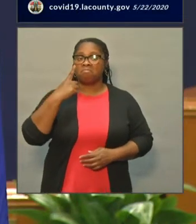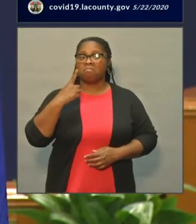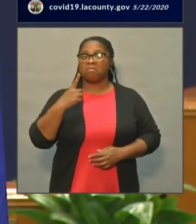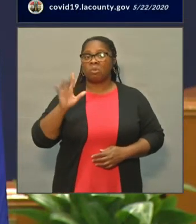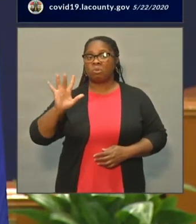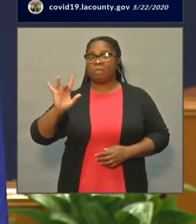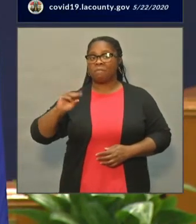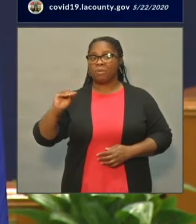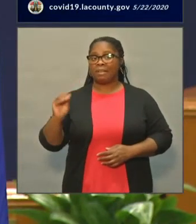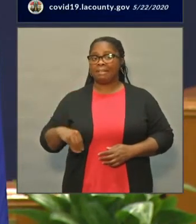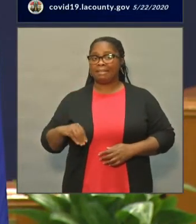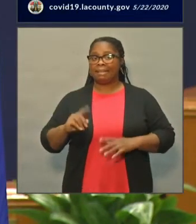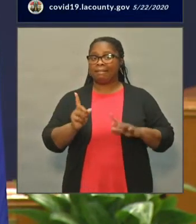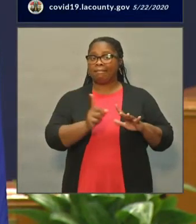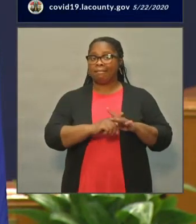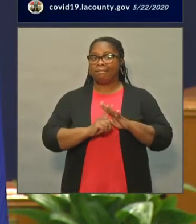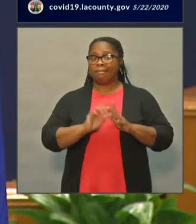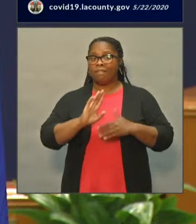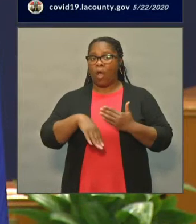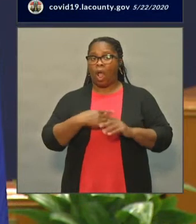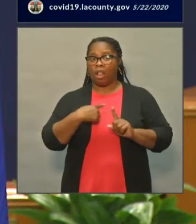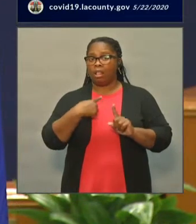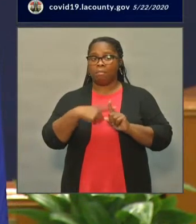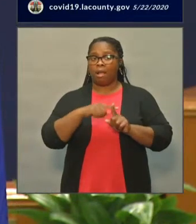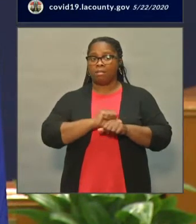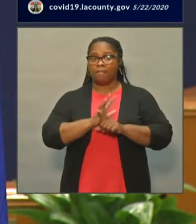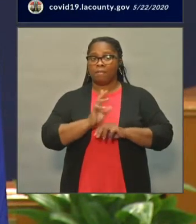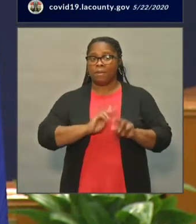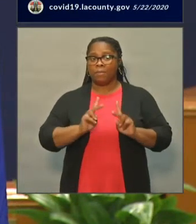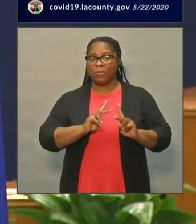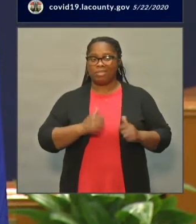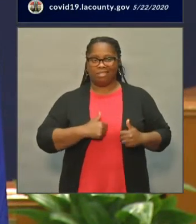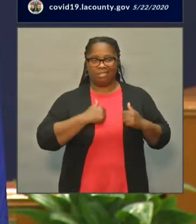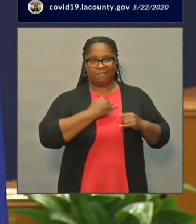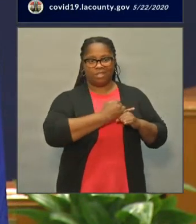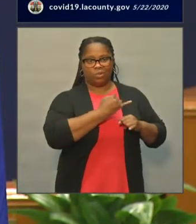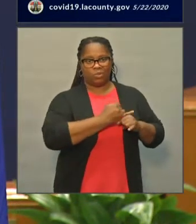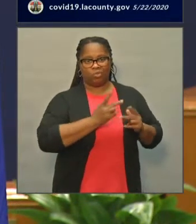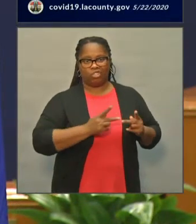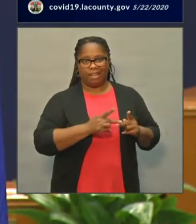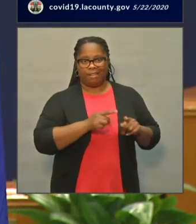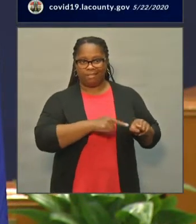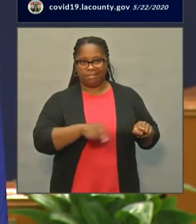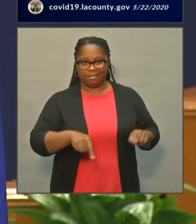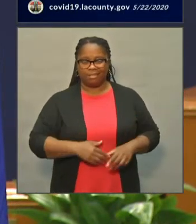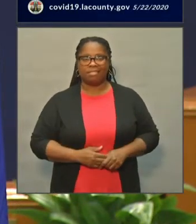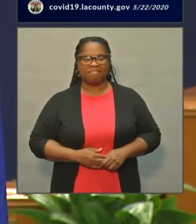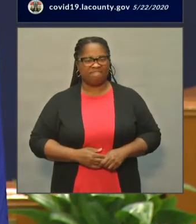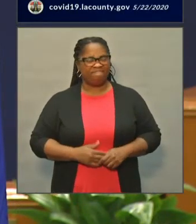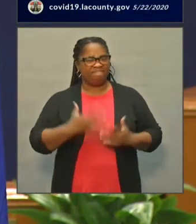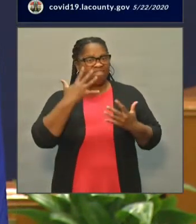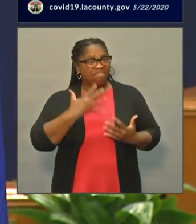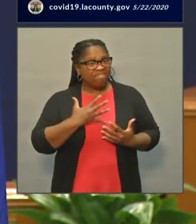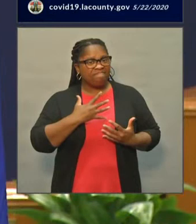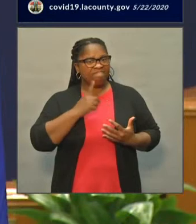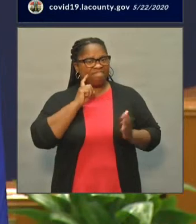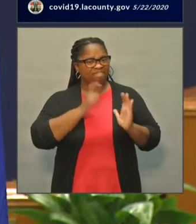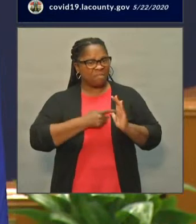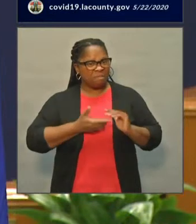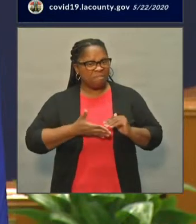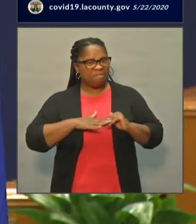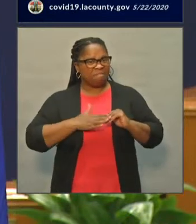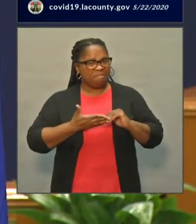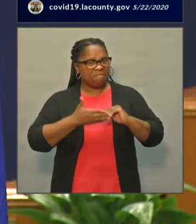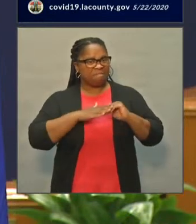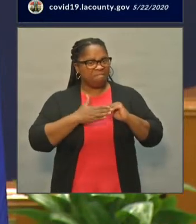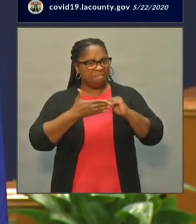are among people who are in institutional settings. I'm also sad to report a continued increase in the number of people